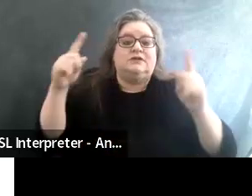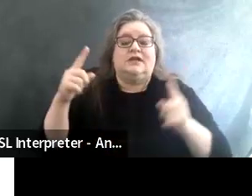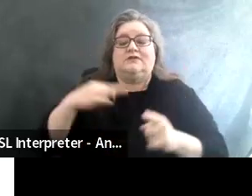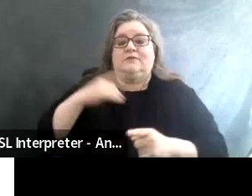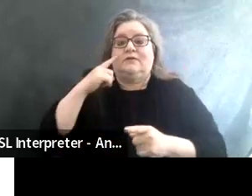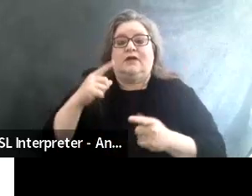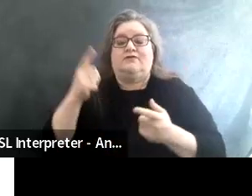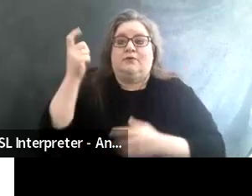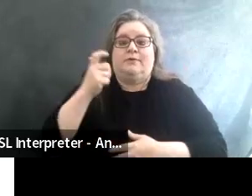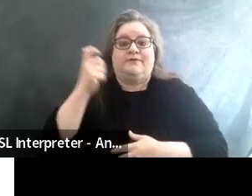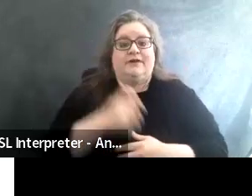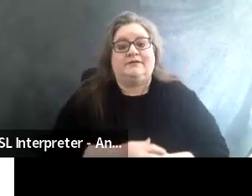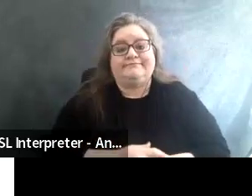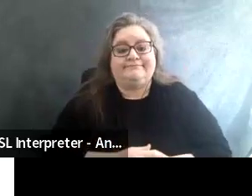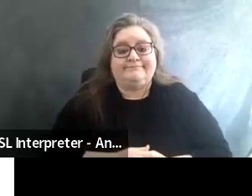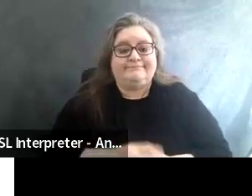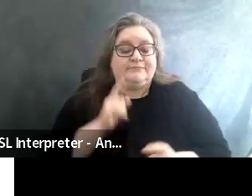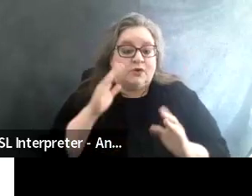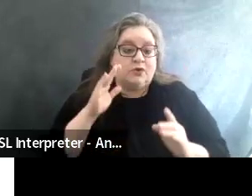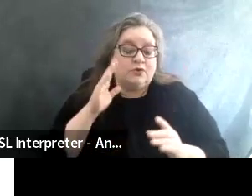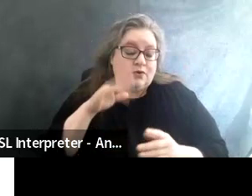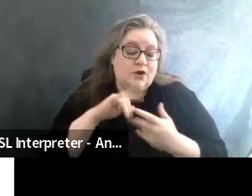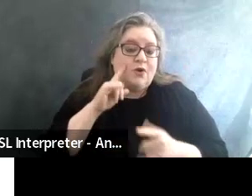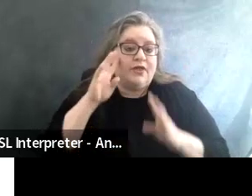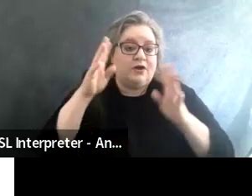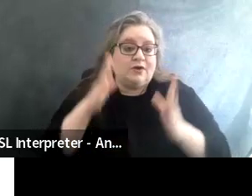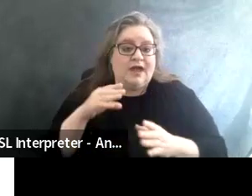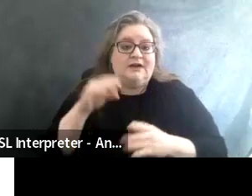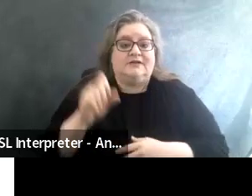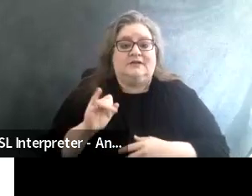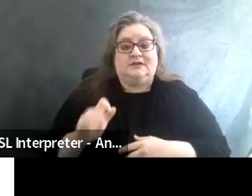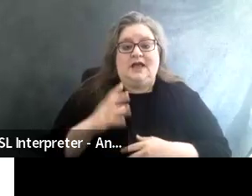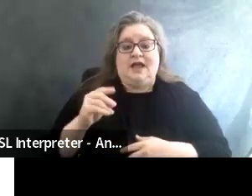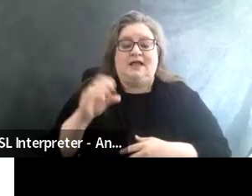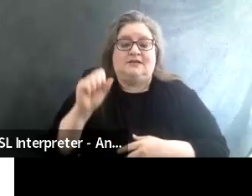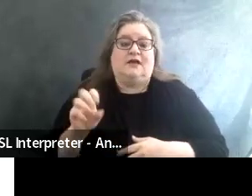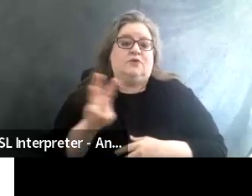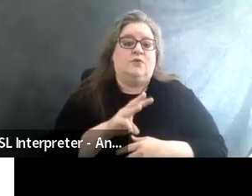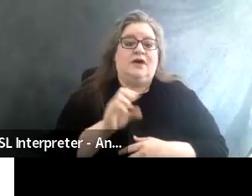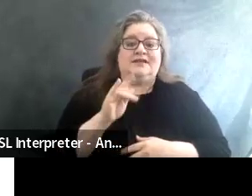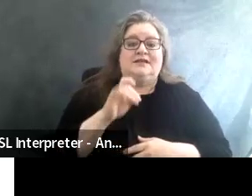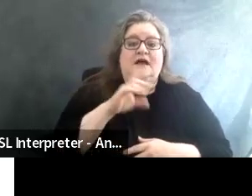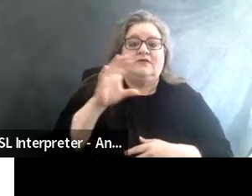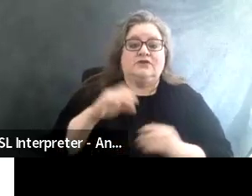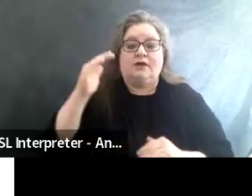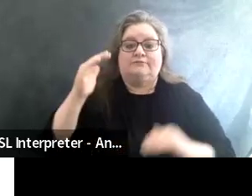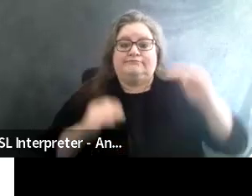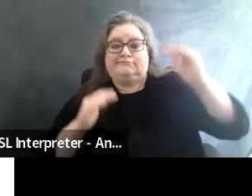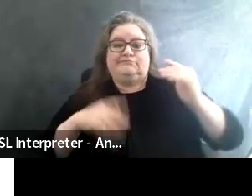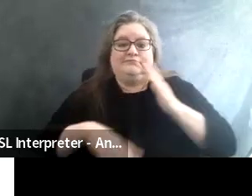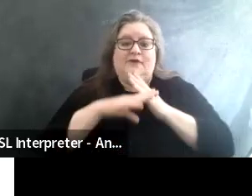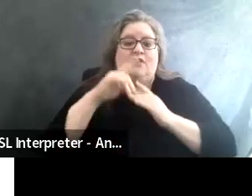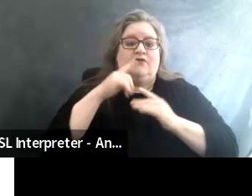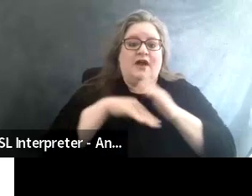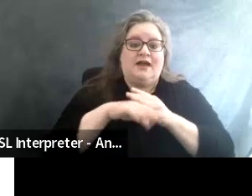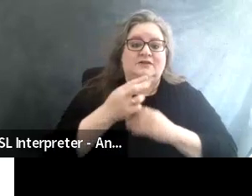funding. We know that creatives in downstate Illinois and on the south and west sides of Chicago face disproportionate barriers to getting access